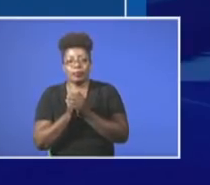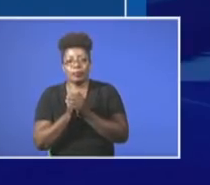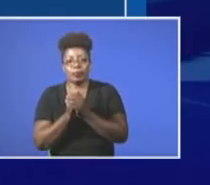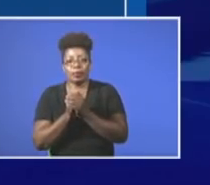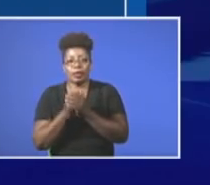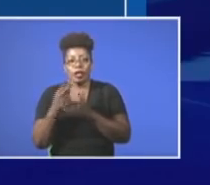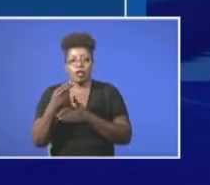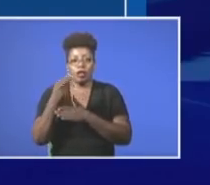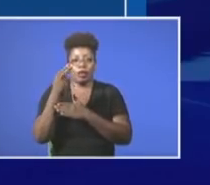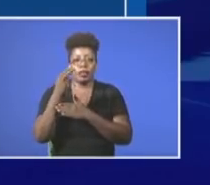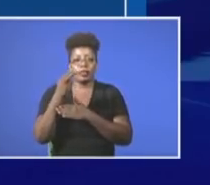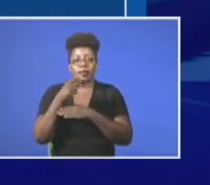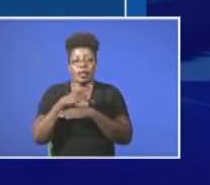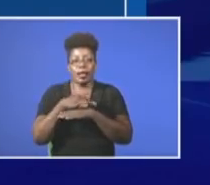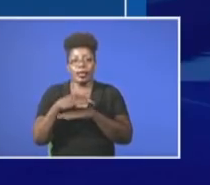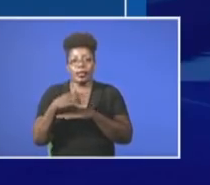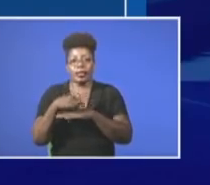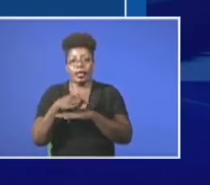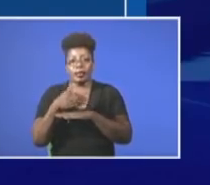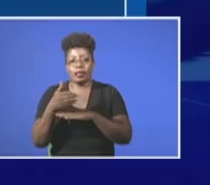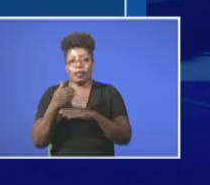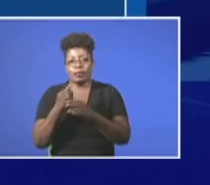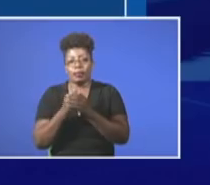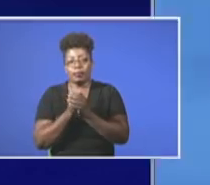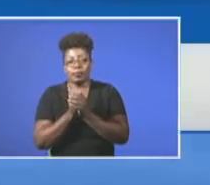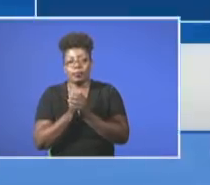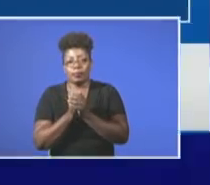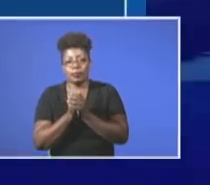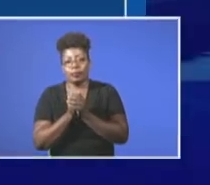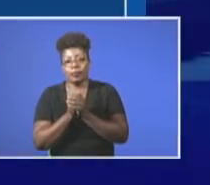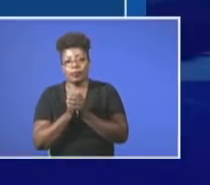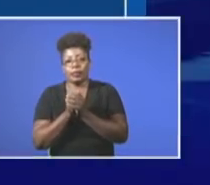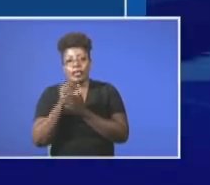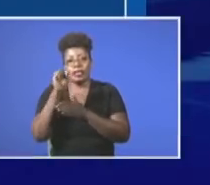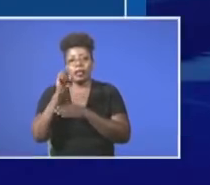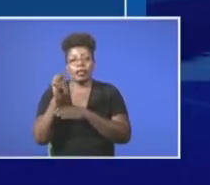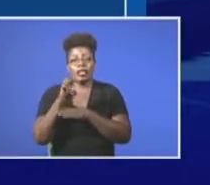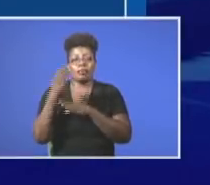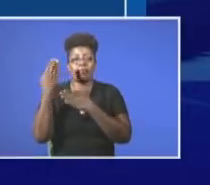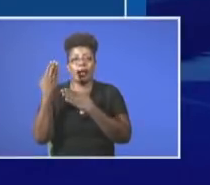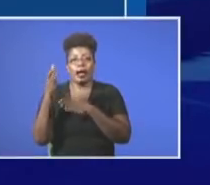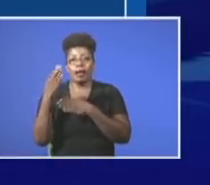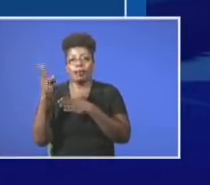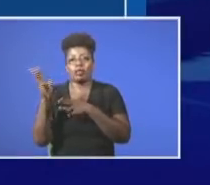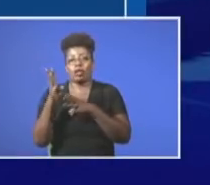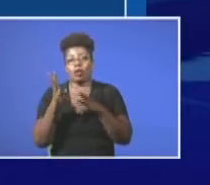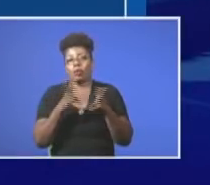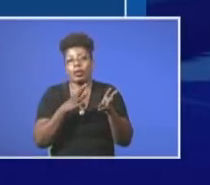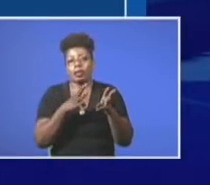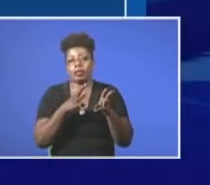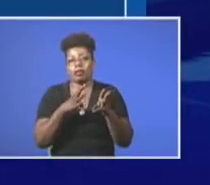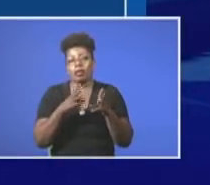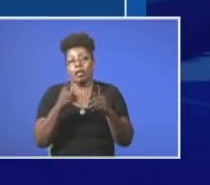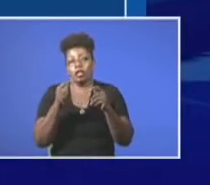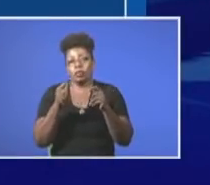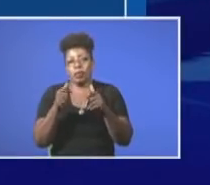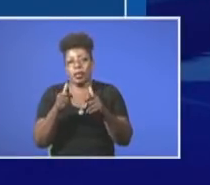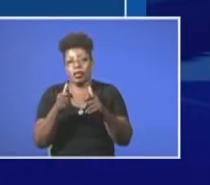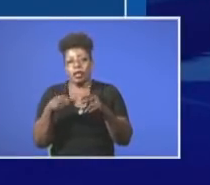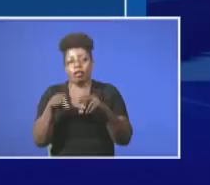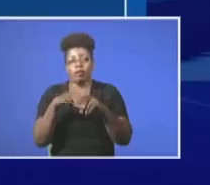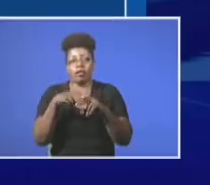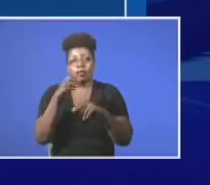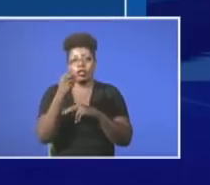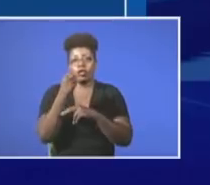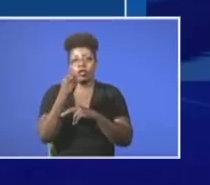and your high tide at 11:35 in the morning. And for the southeast Bahamas, southeast winds as well, the speeds up a little bit, 12 to